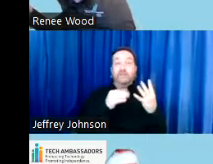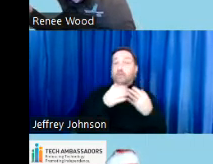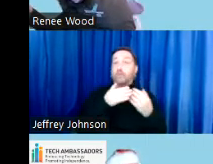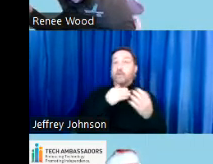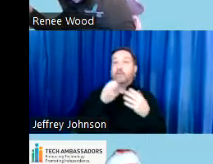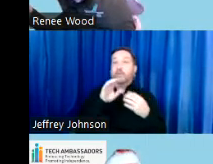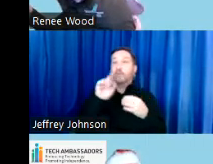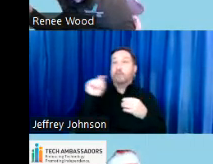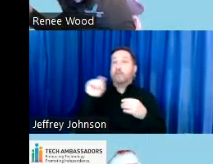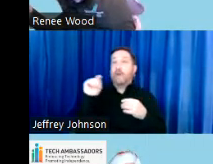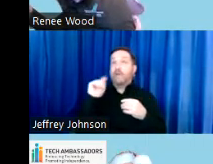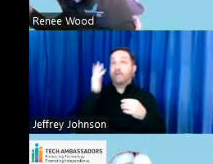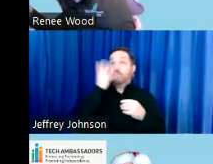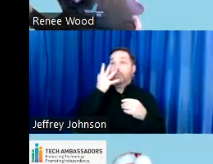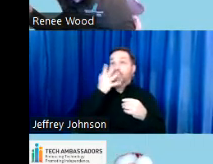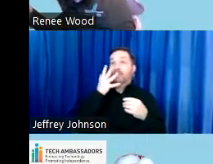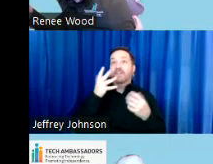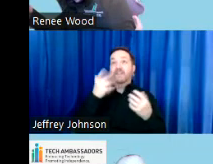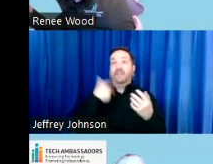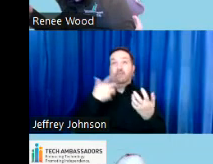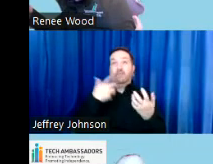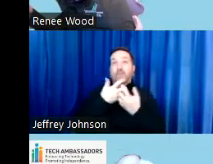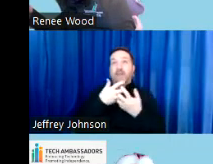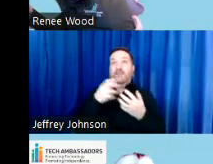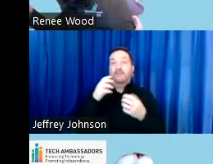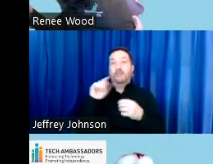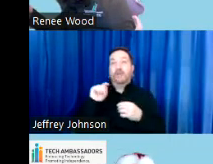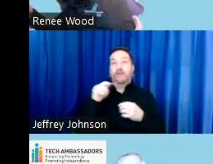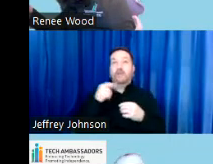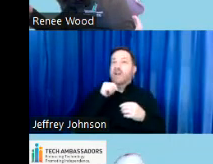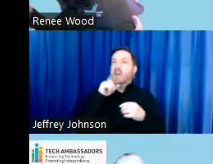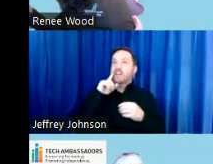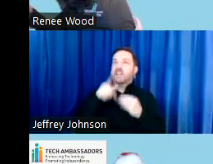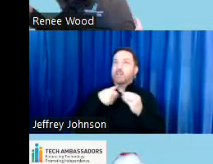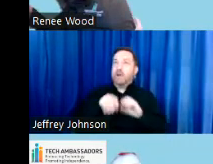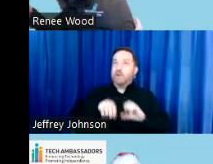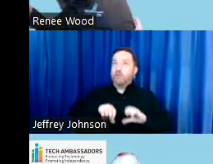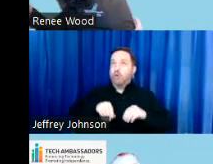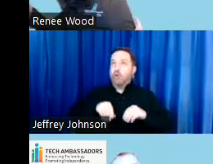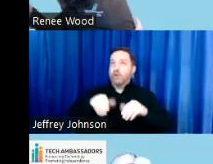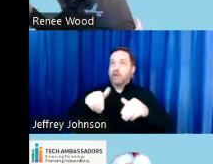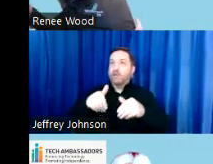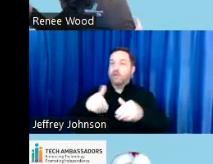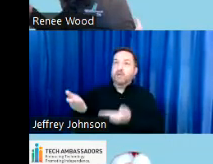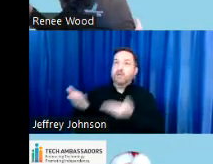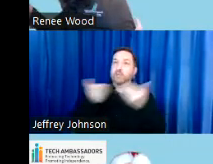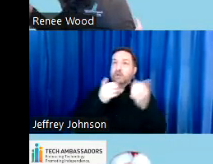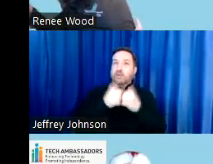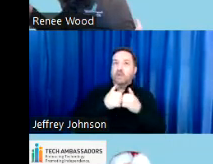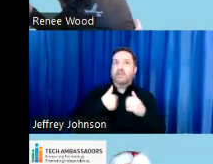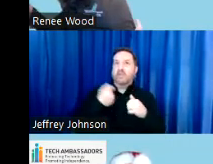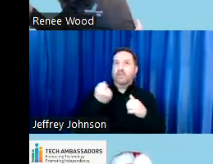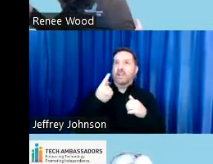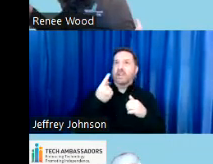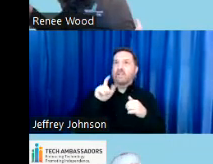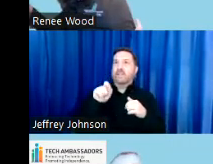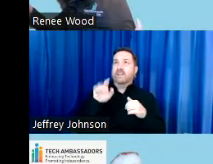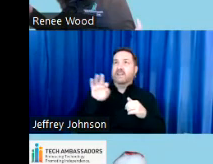bathroom is. And I didn't even think about rolling this up and taking it with you. I mean, for $11.99, maybe you